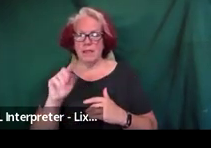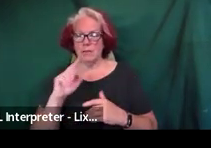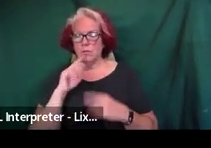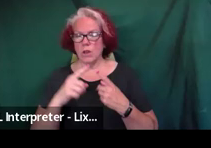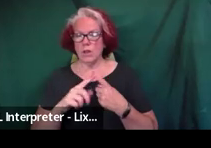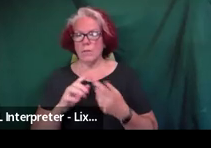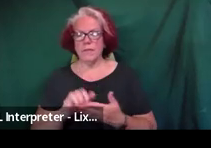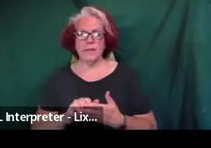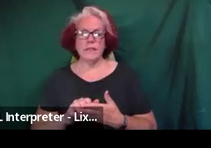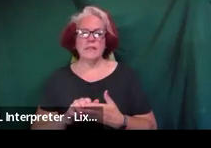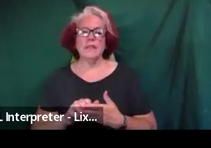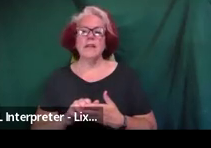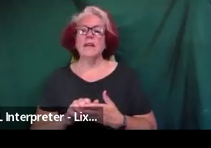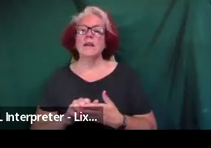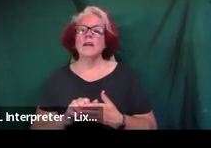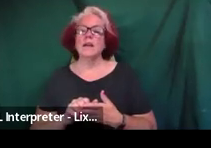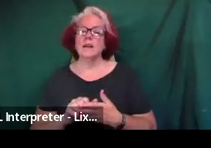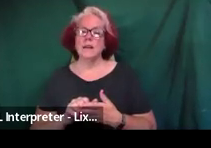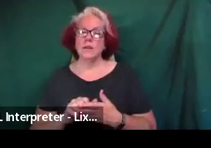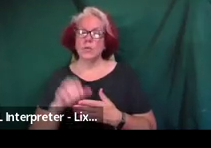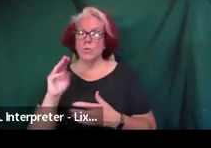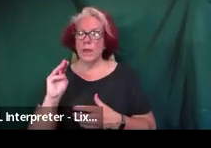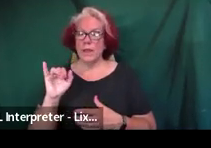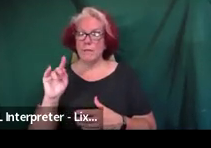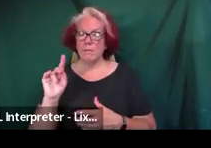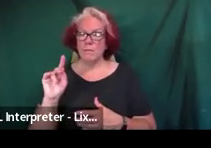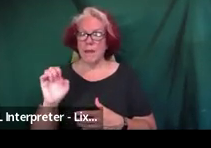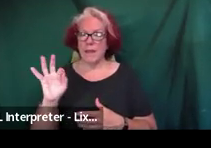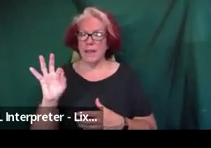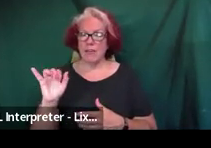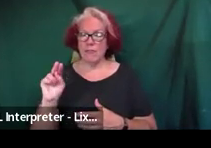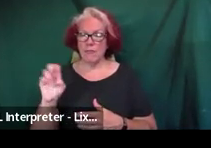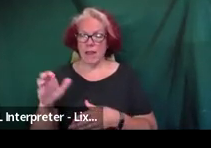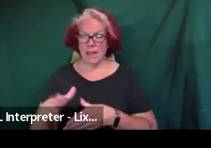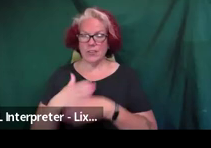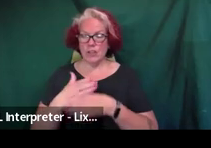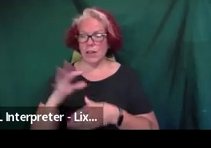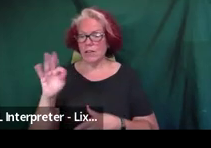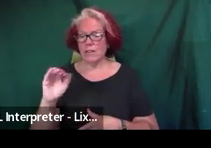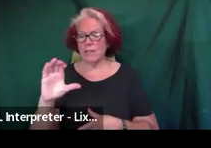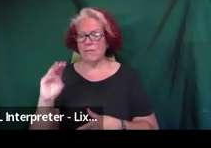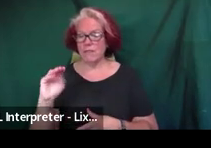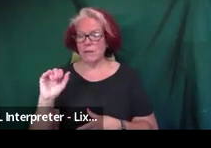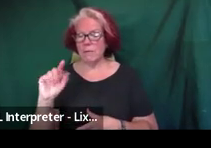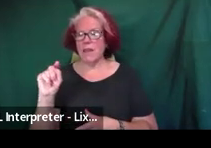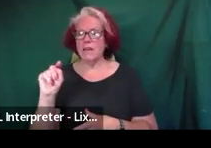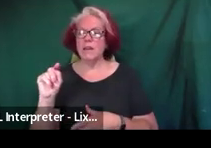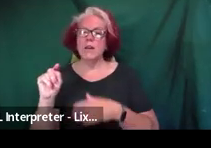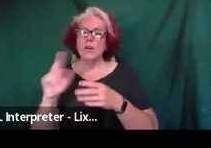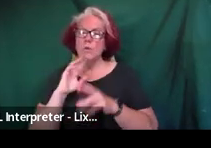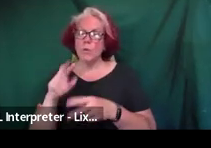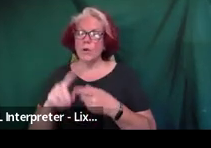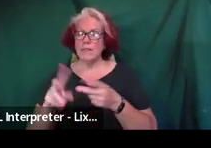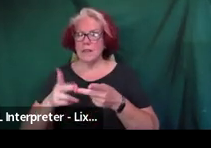right? When Mike Fine shared with us the FICMAT report, and he talked about position control as a